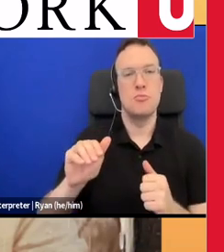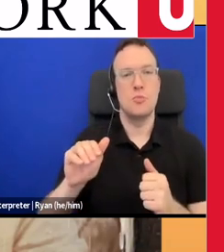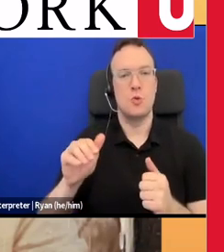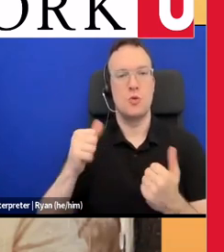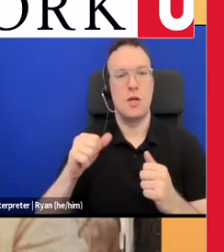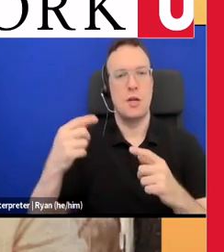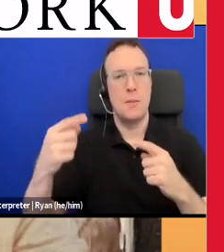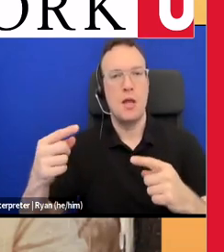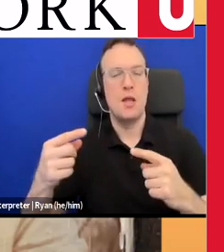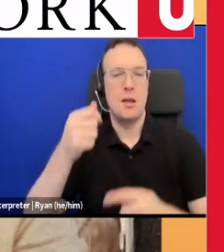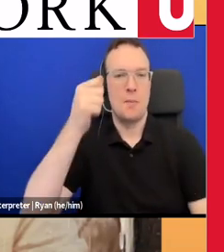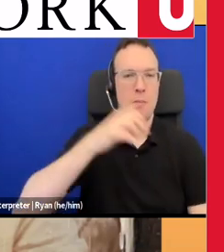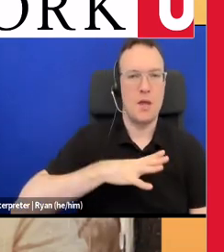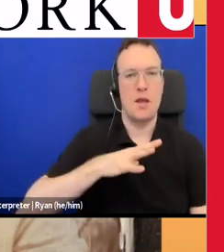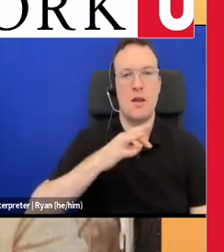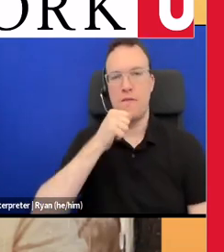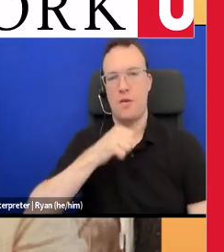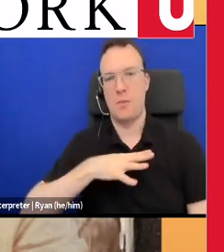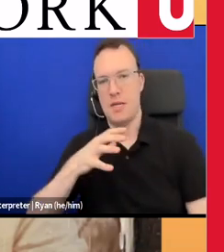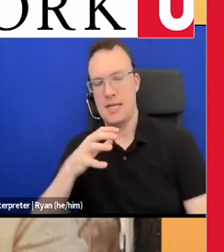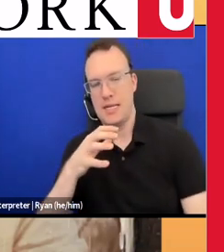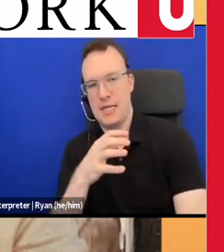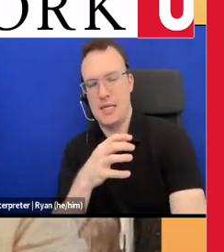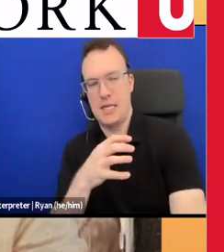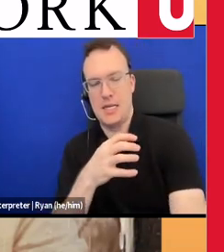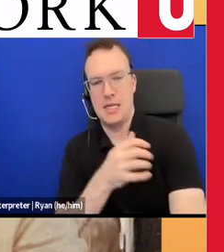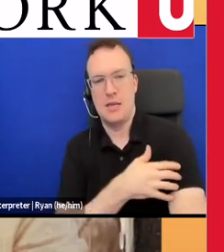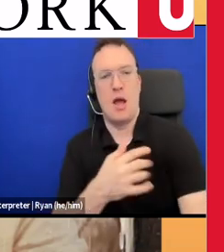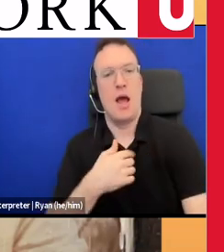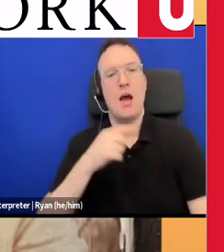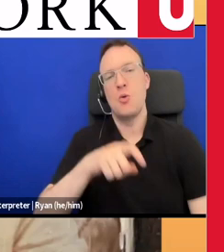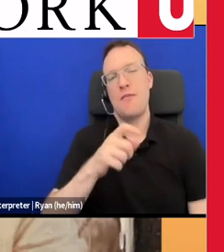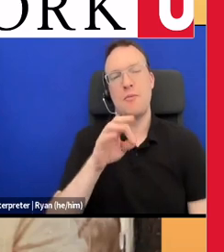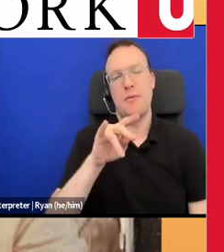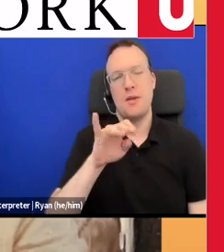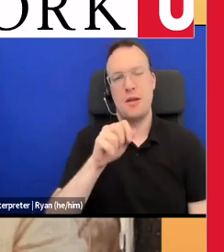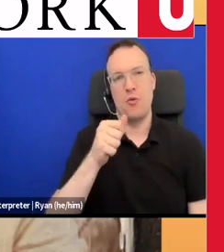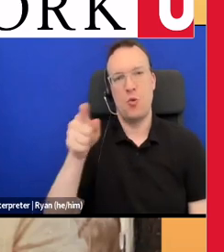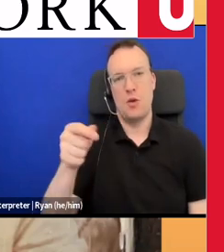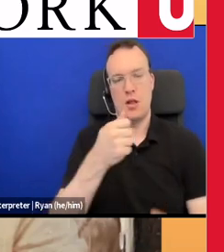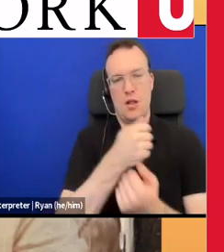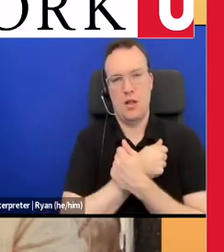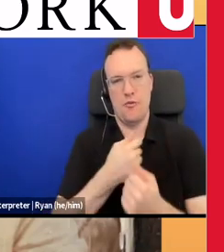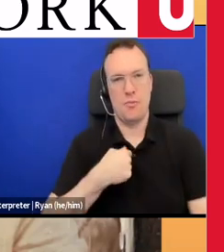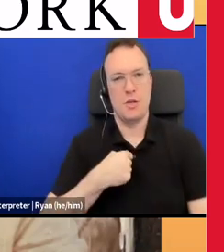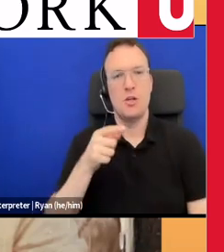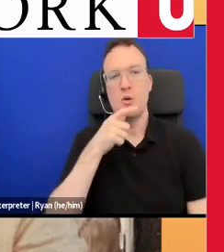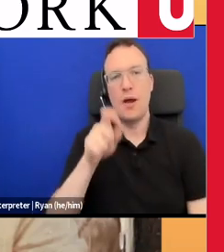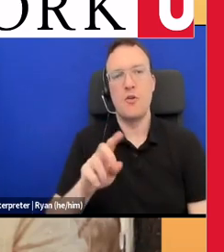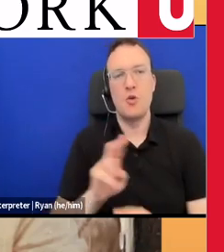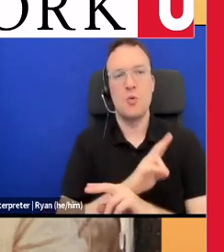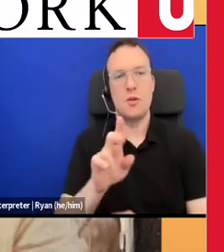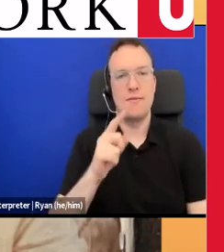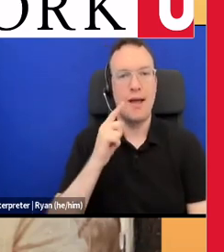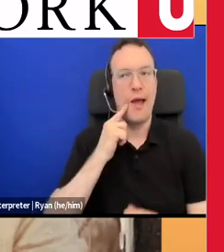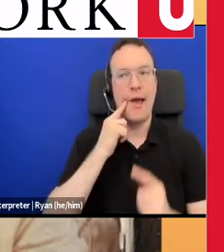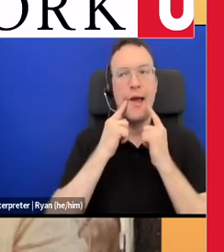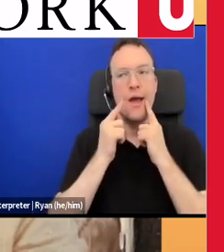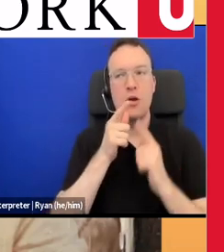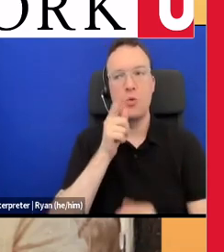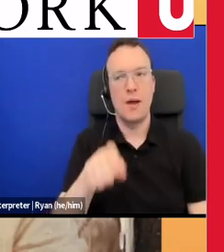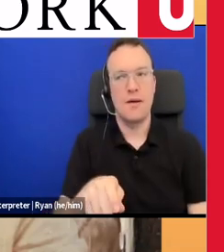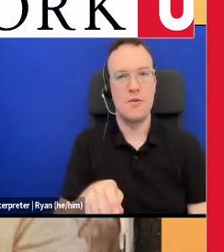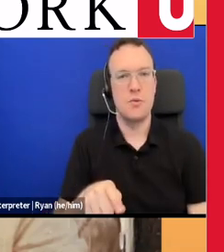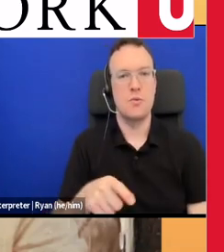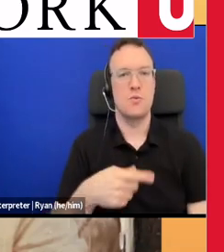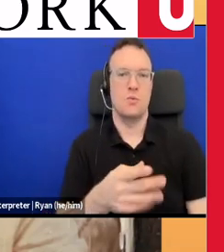feminism. I know that I don't have to be a feminist for my mother to love me, and she doesn't have to use her finger to make me smile. Our relationship